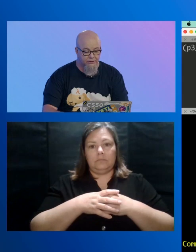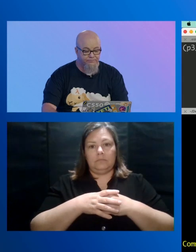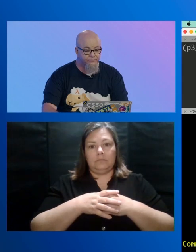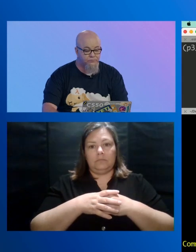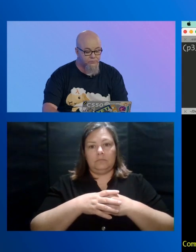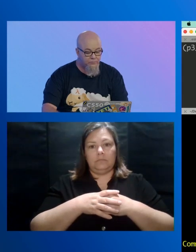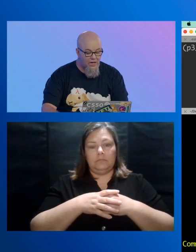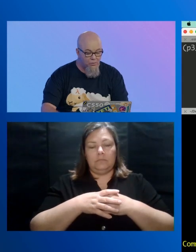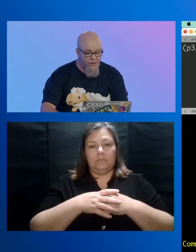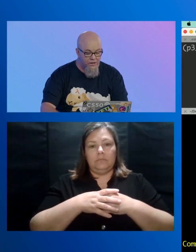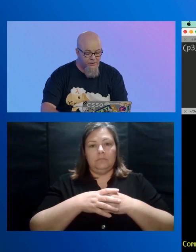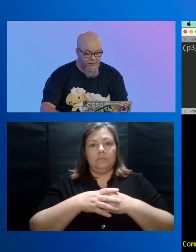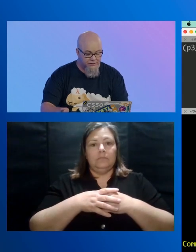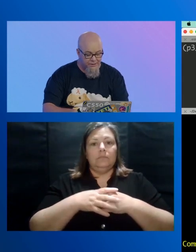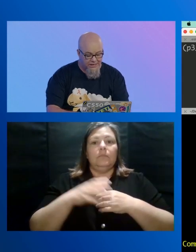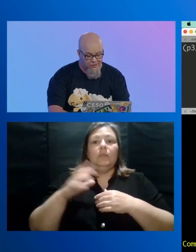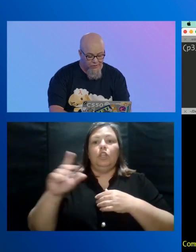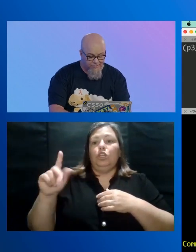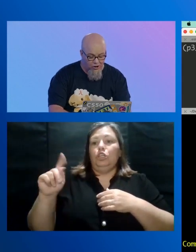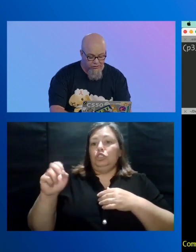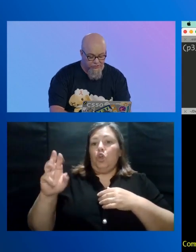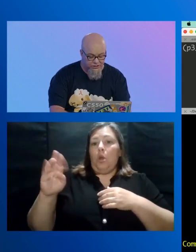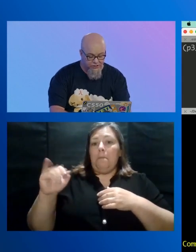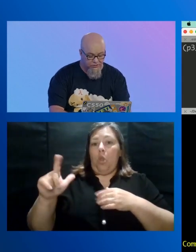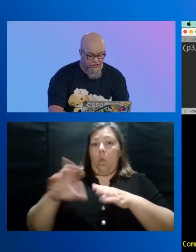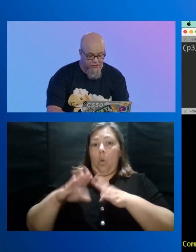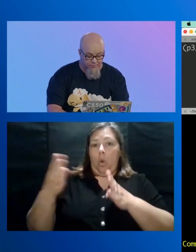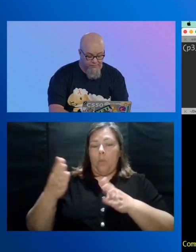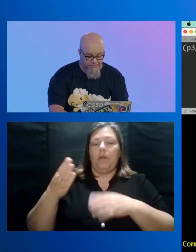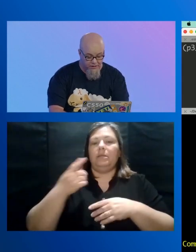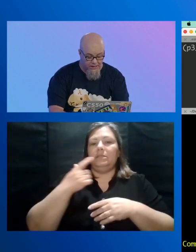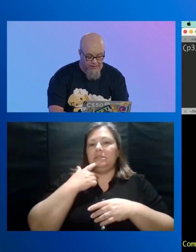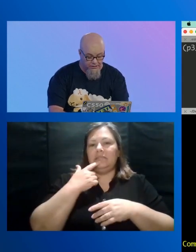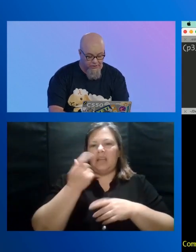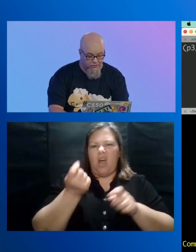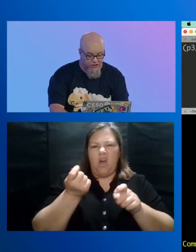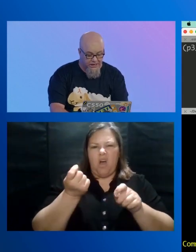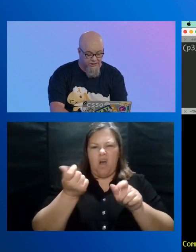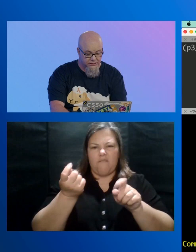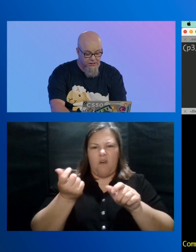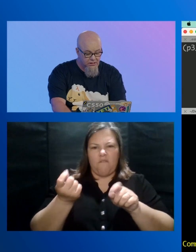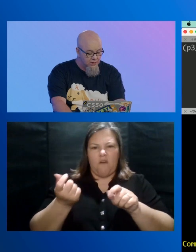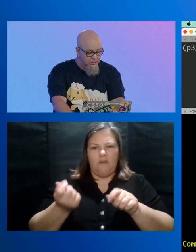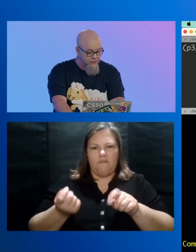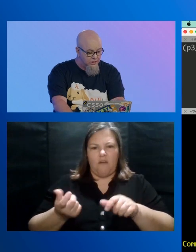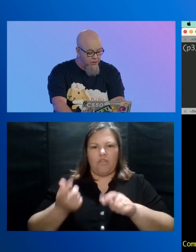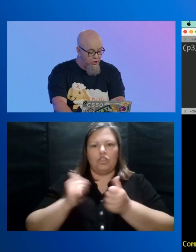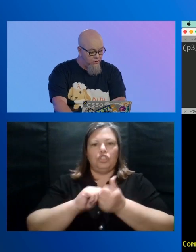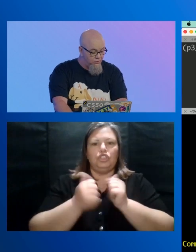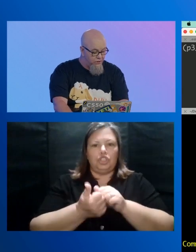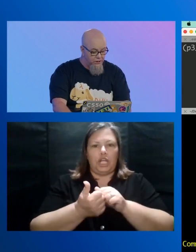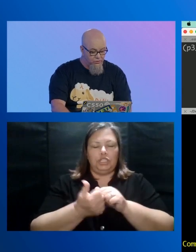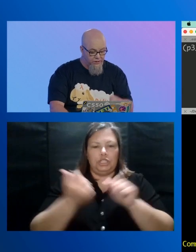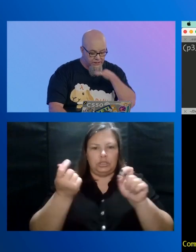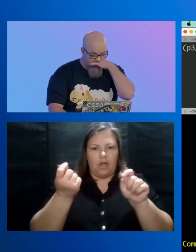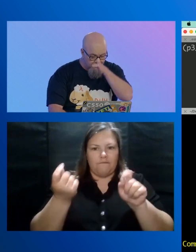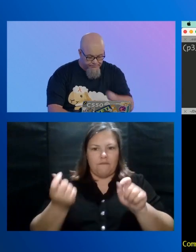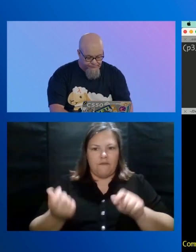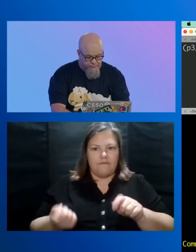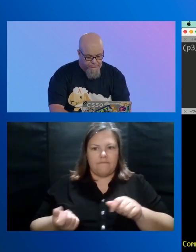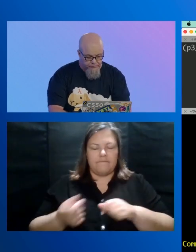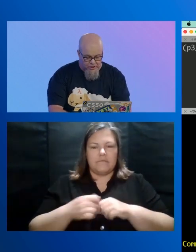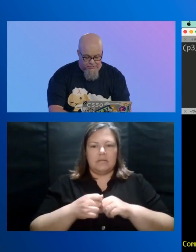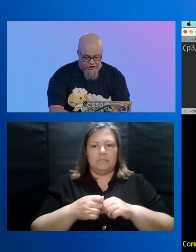terminal here. And one thing I'm going to do is I'm going to get rid of all those I'm going to get rid of those changes. So really quick